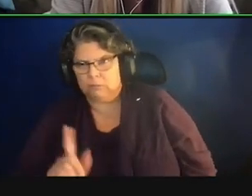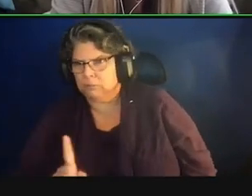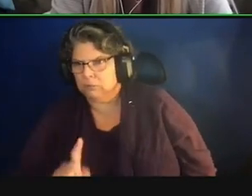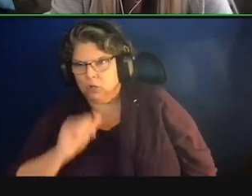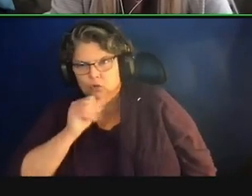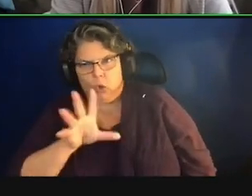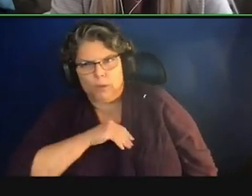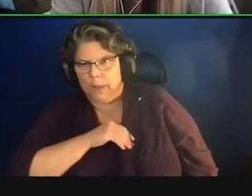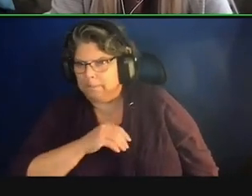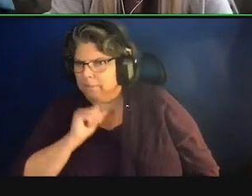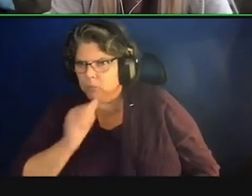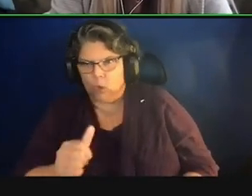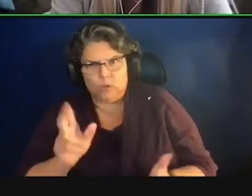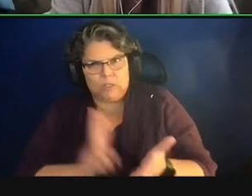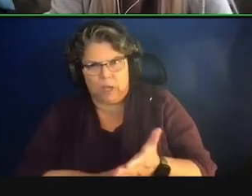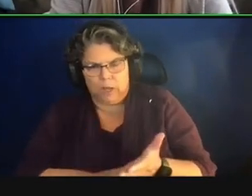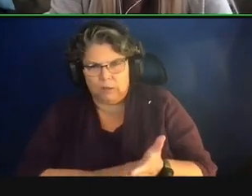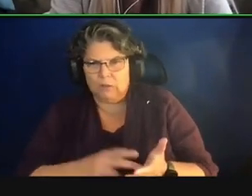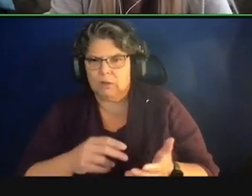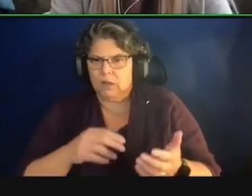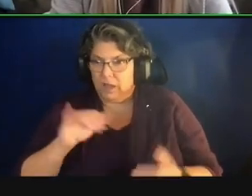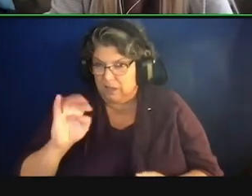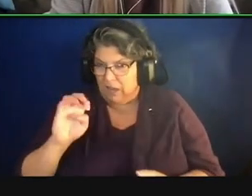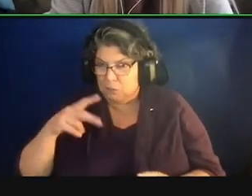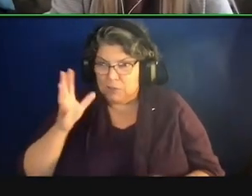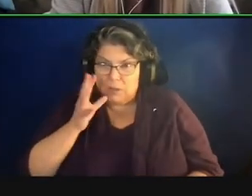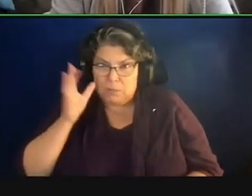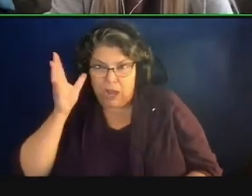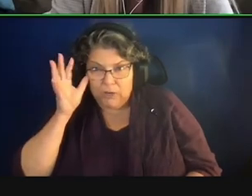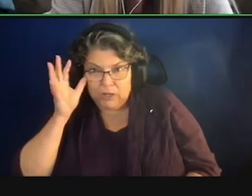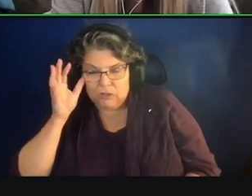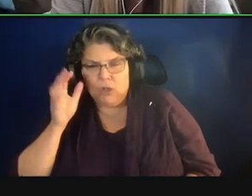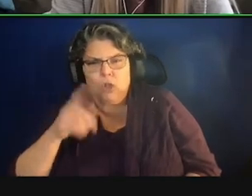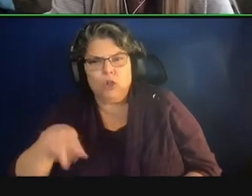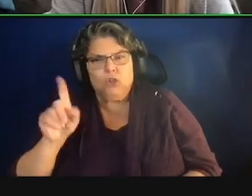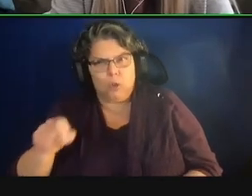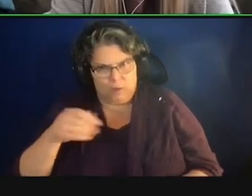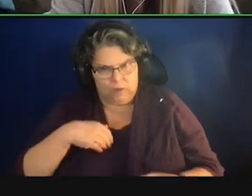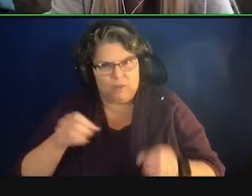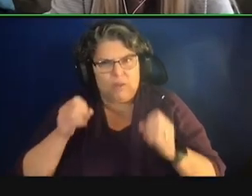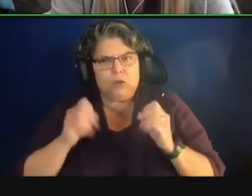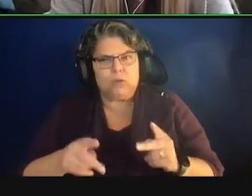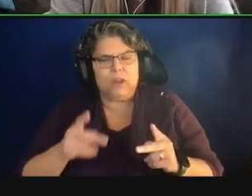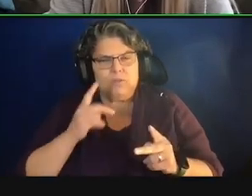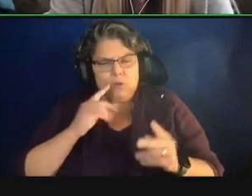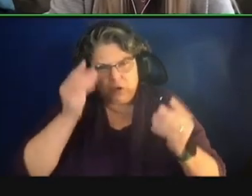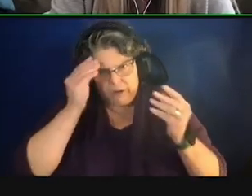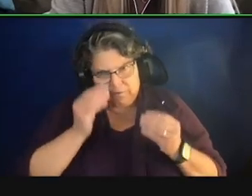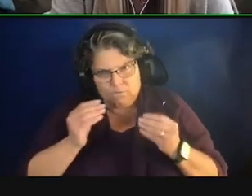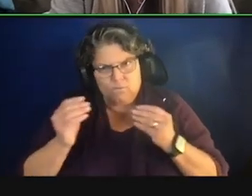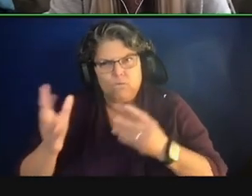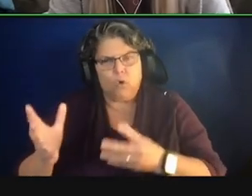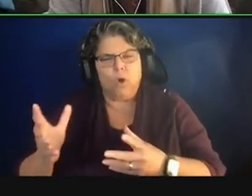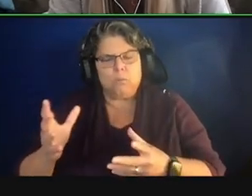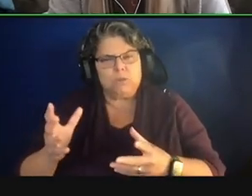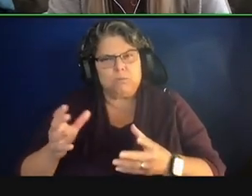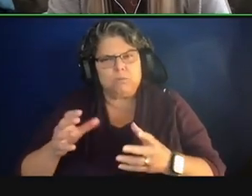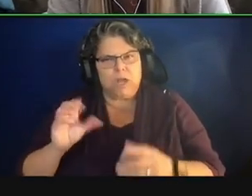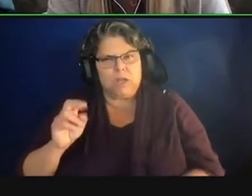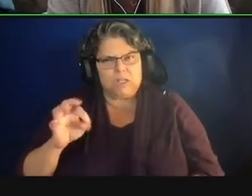parts about being an IEP parent is that you have to have the opportunity for informed consent.